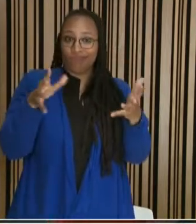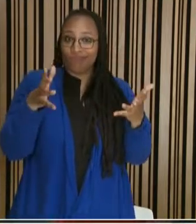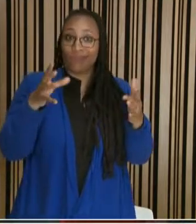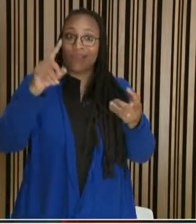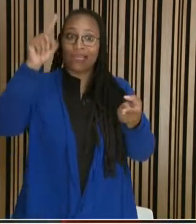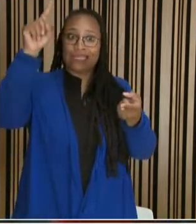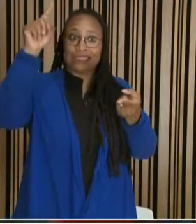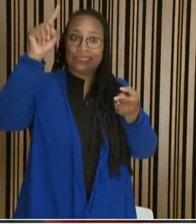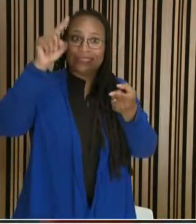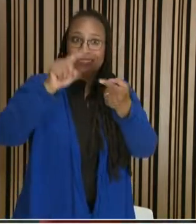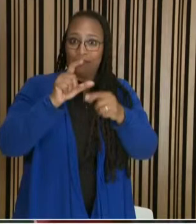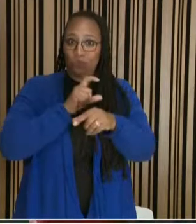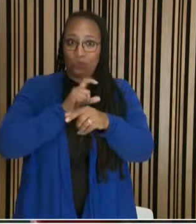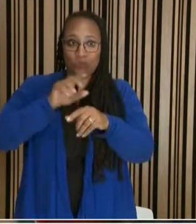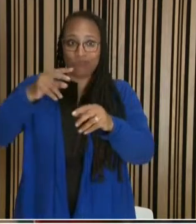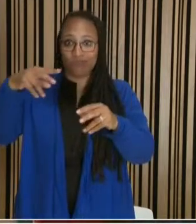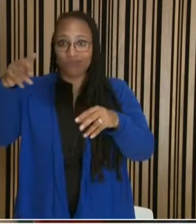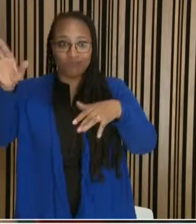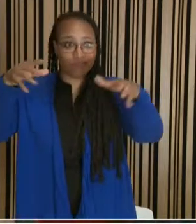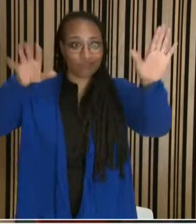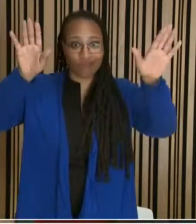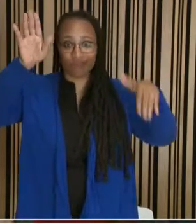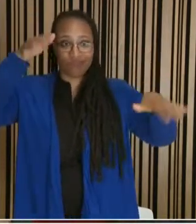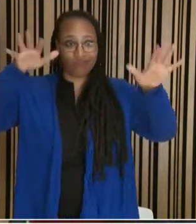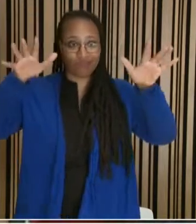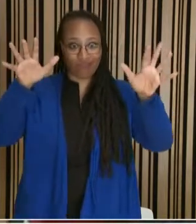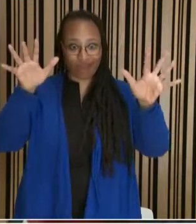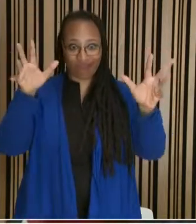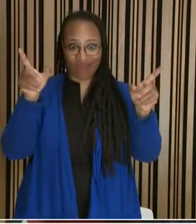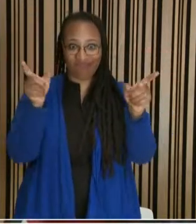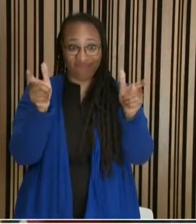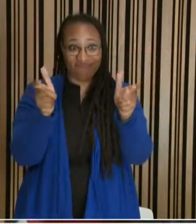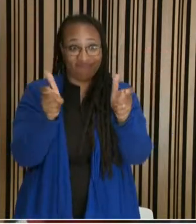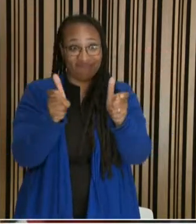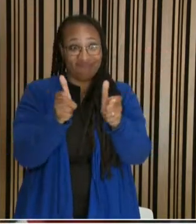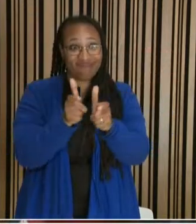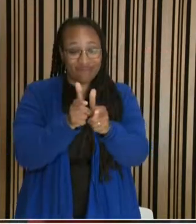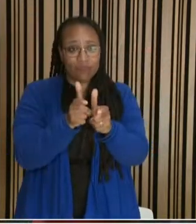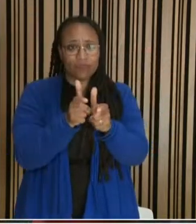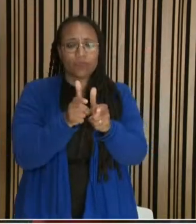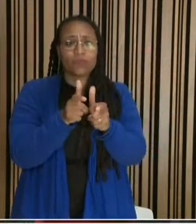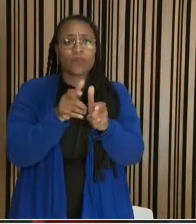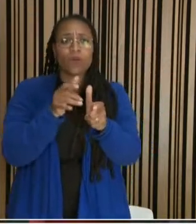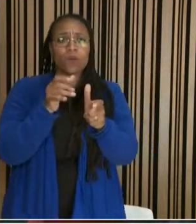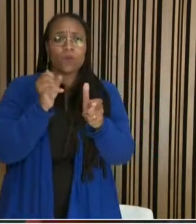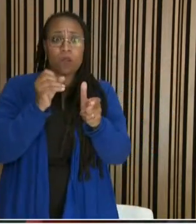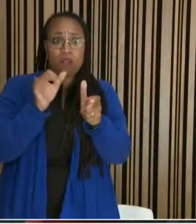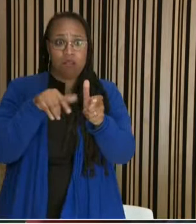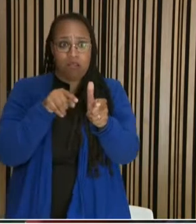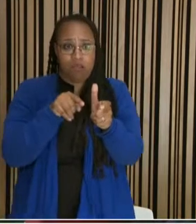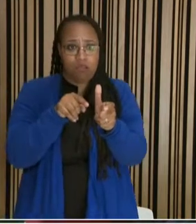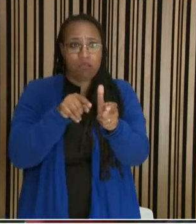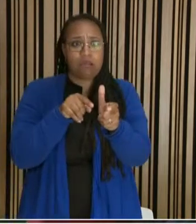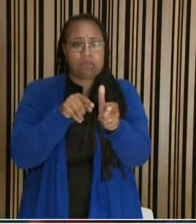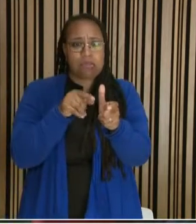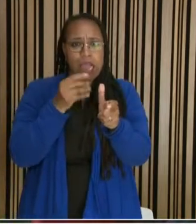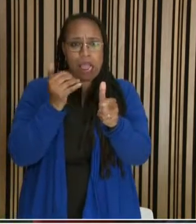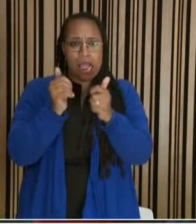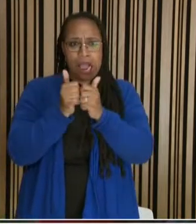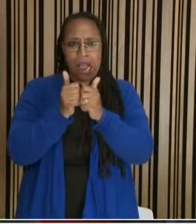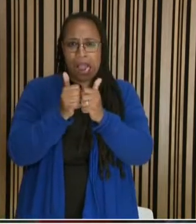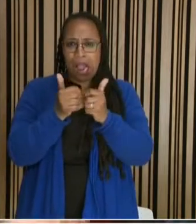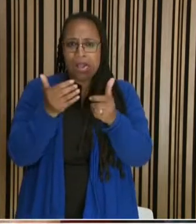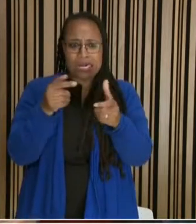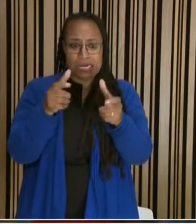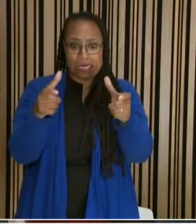declining. And the question was, I believe earlier, how can we get more police? How